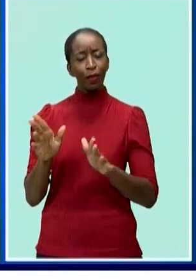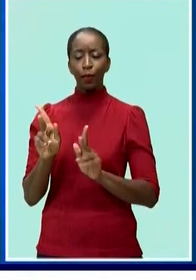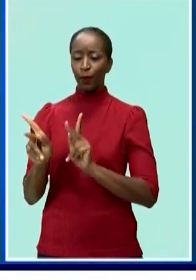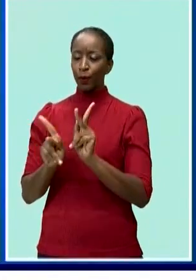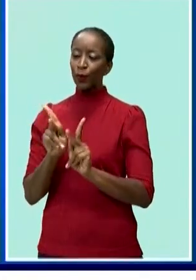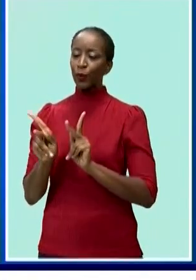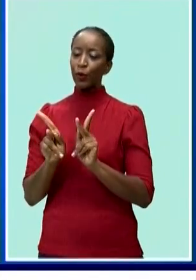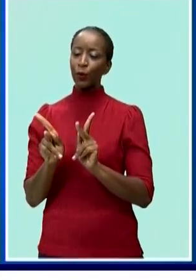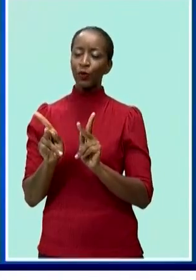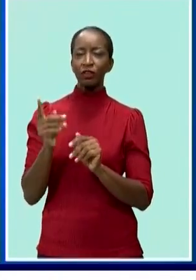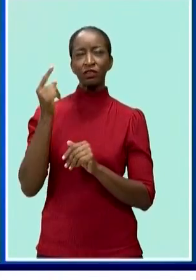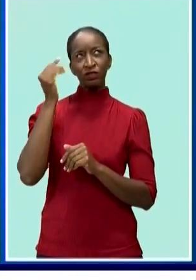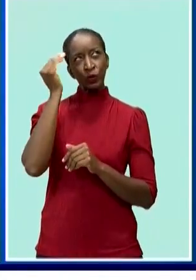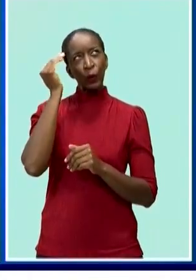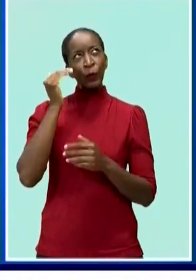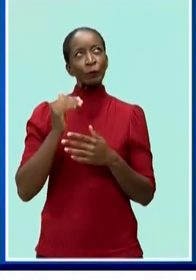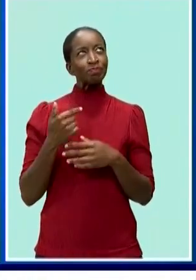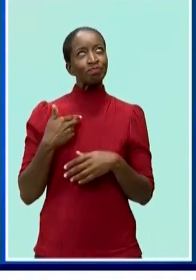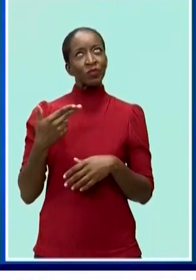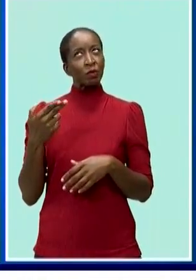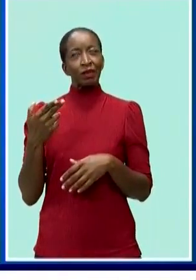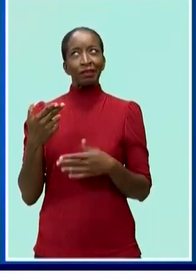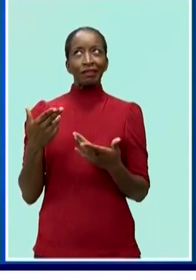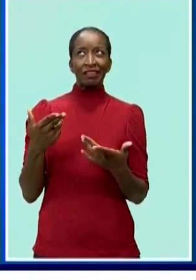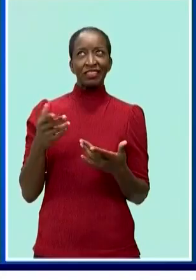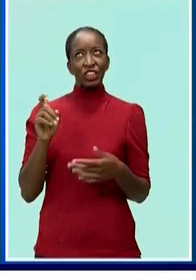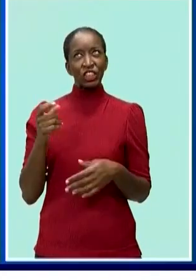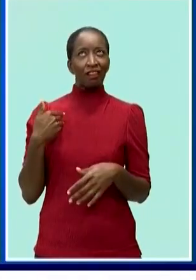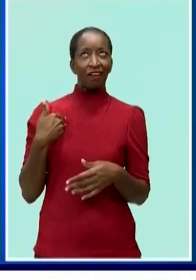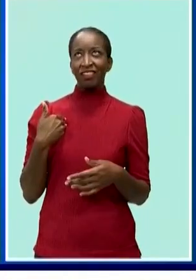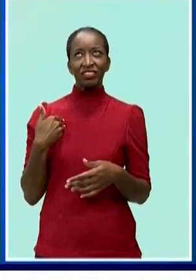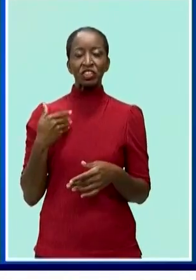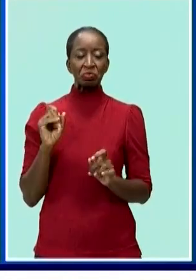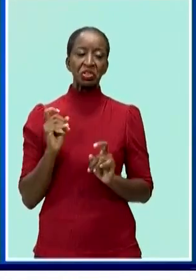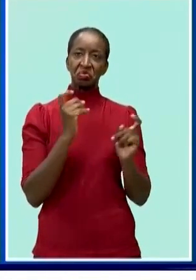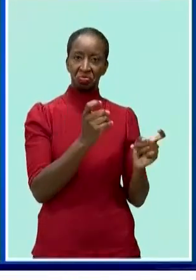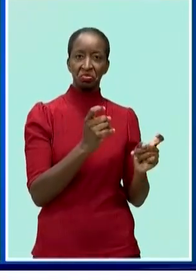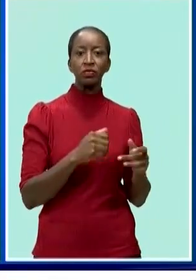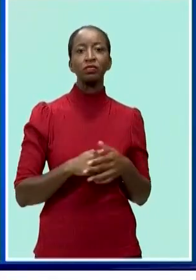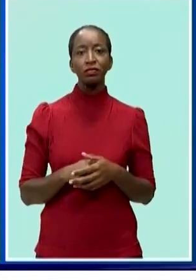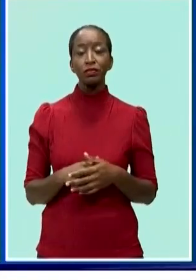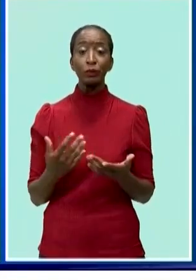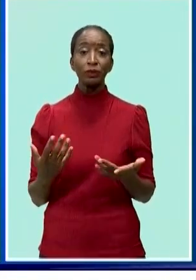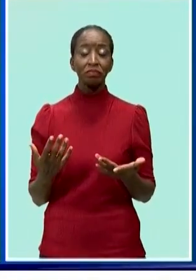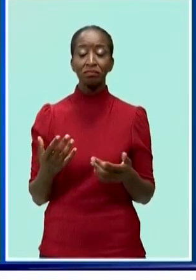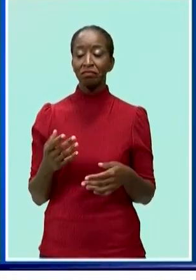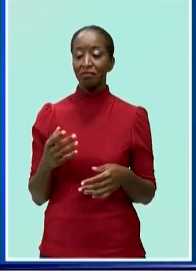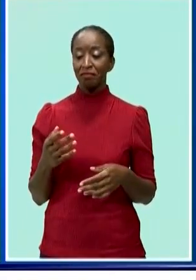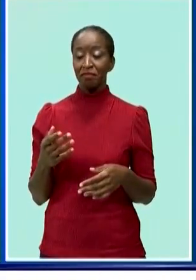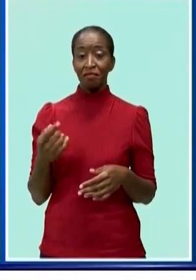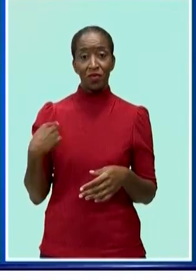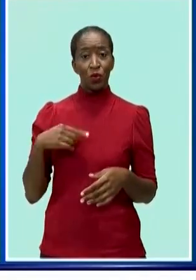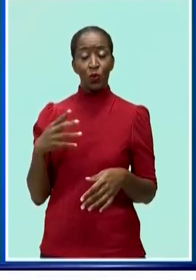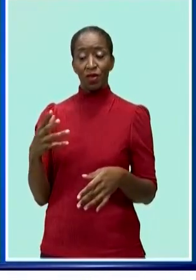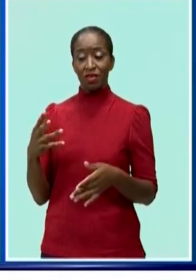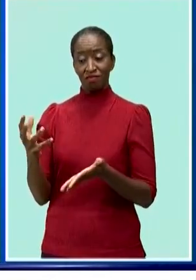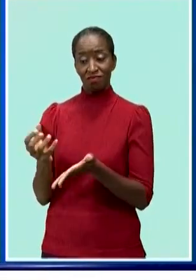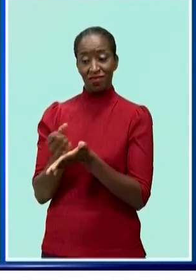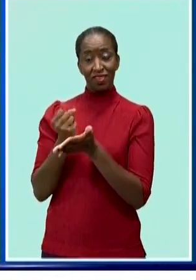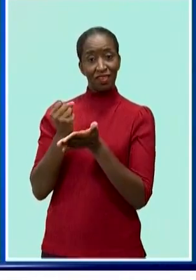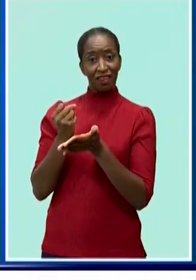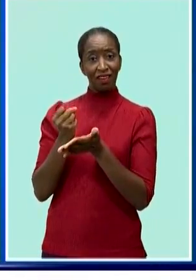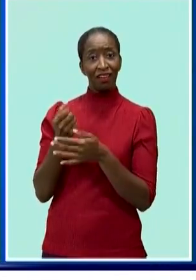I suppose it's fair to say that every single gun that comes off in the street is one less firearm that's out there to be